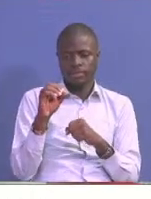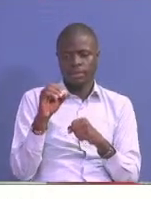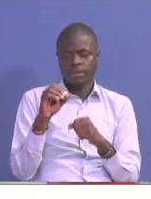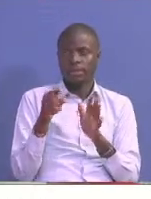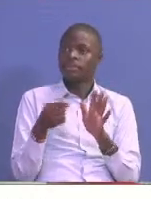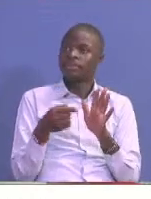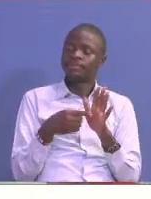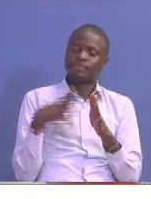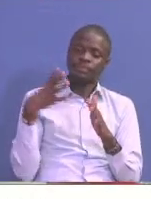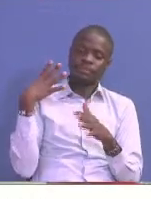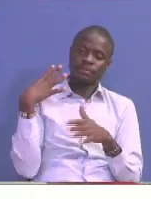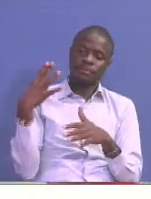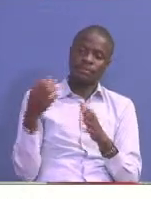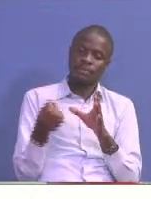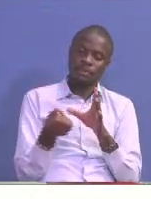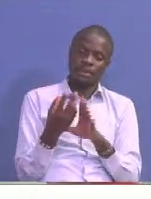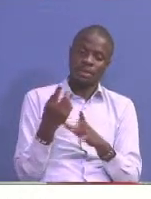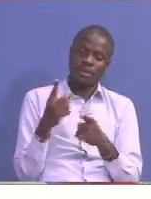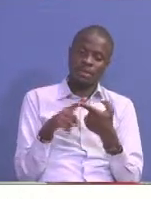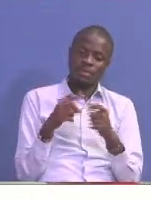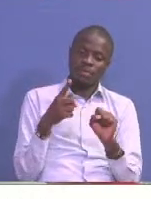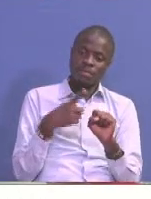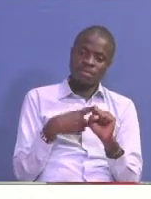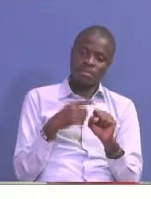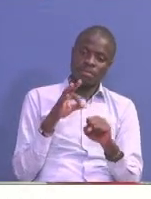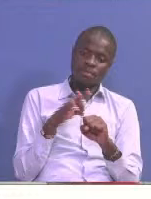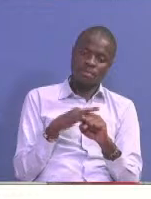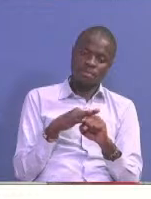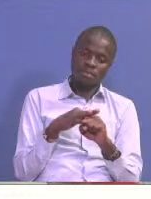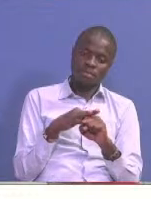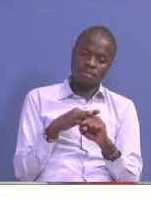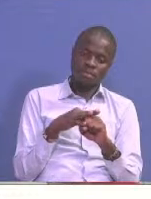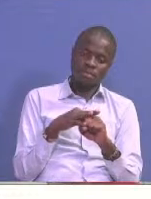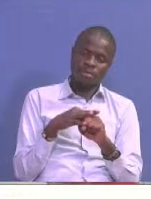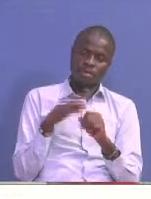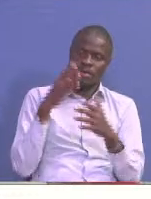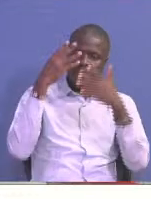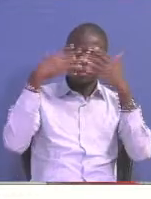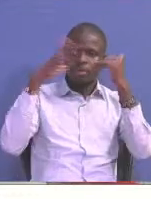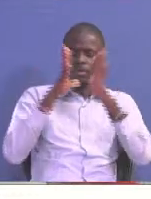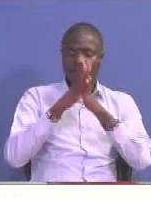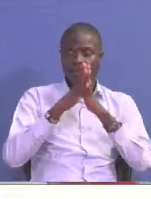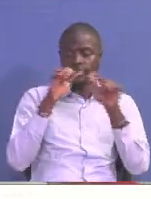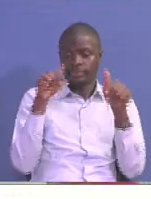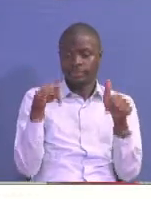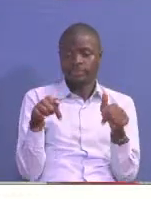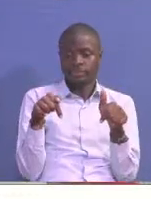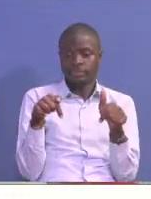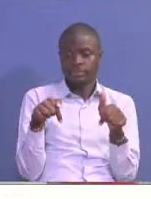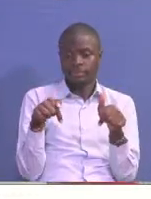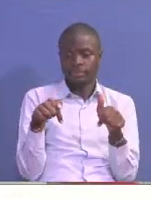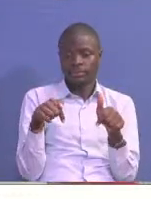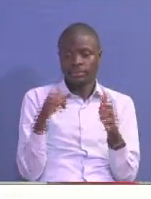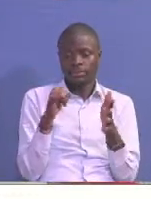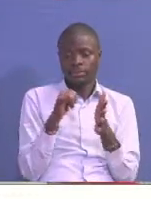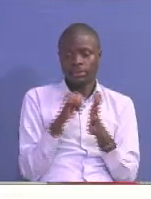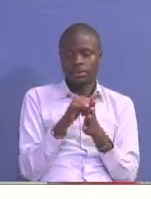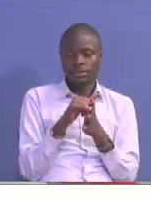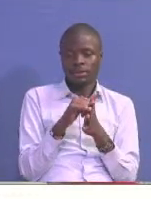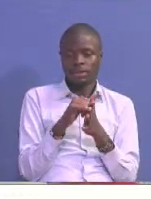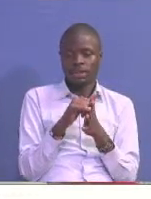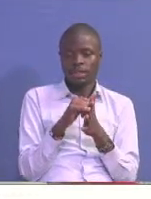this number has grown to 68 universities today, 35